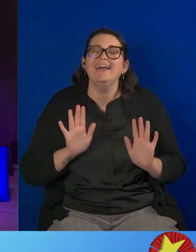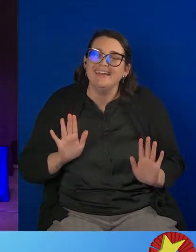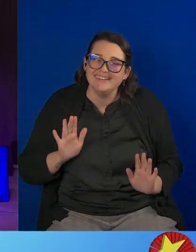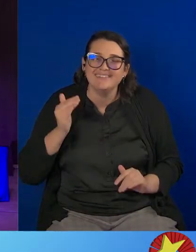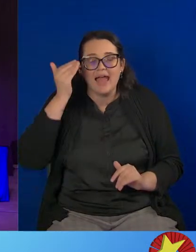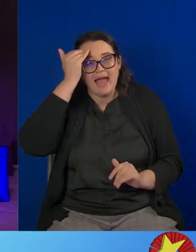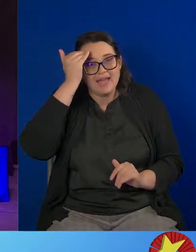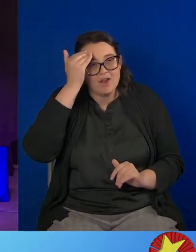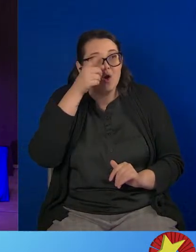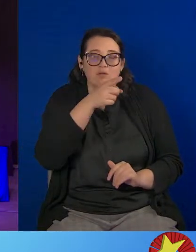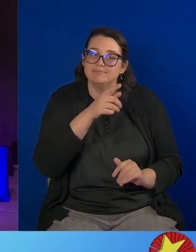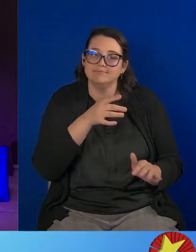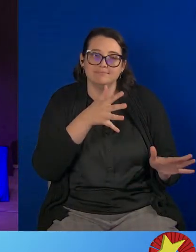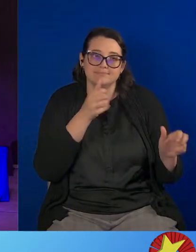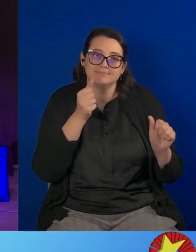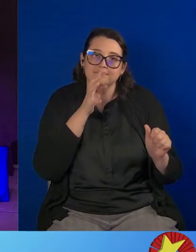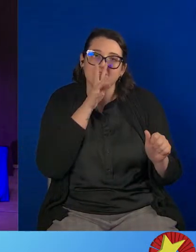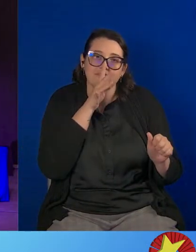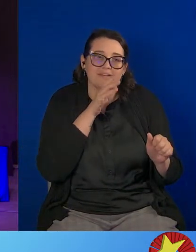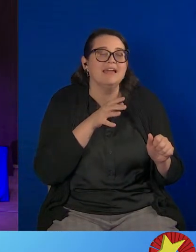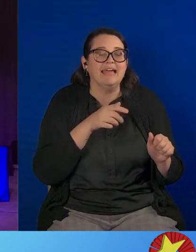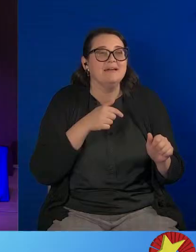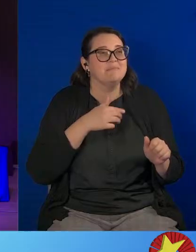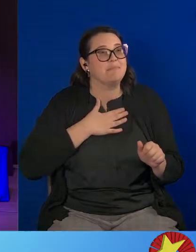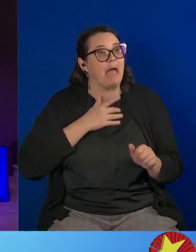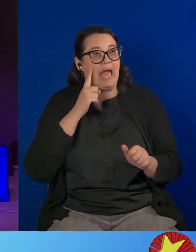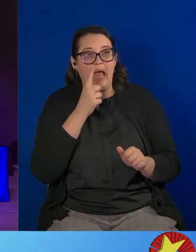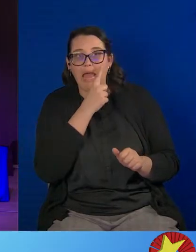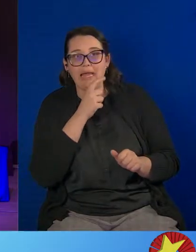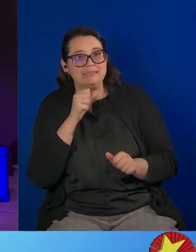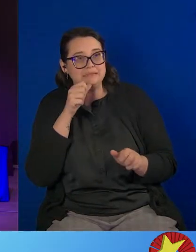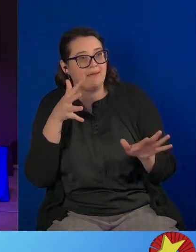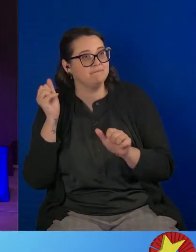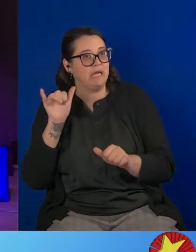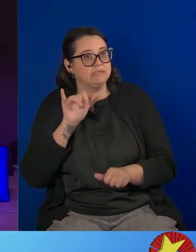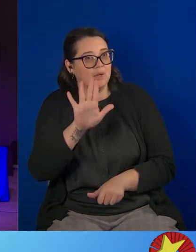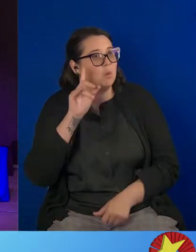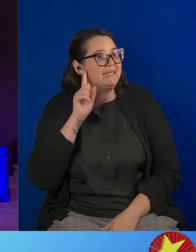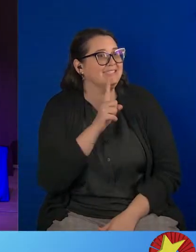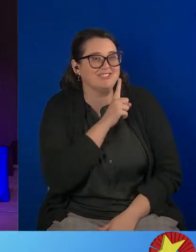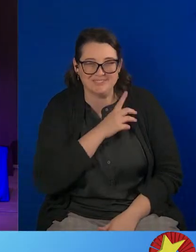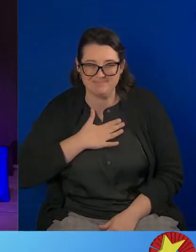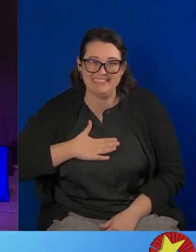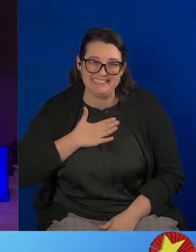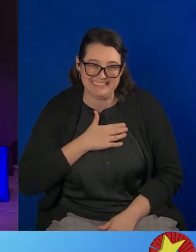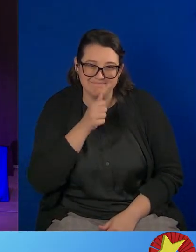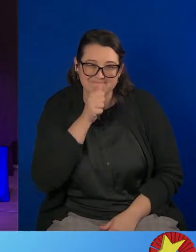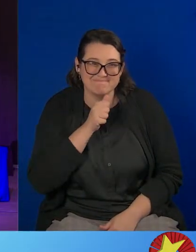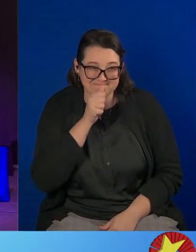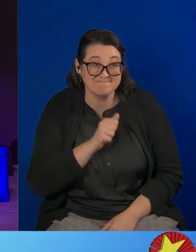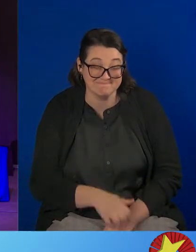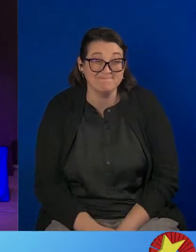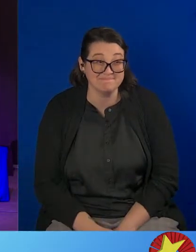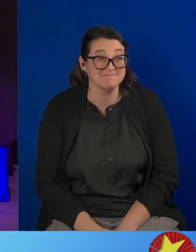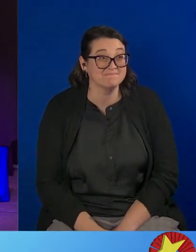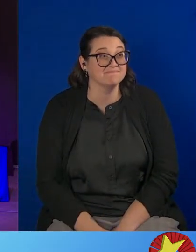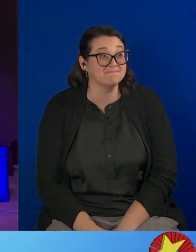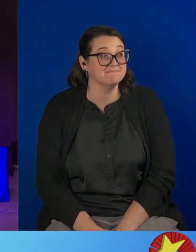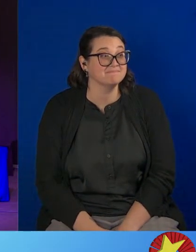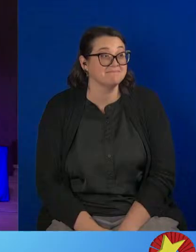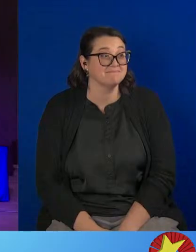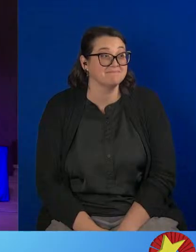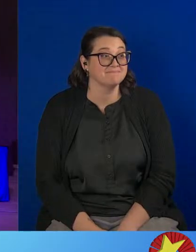as a fast talker, my eyes are not quite as fast as your ears are. So please bear in mind when we're doing this.